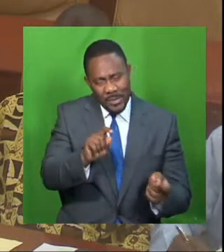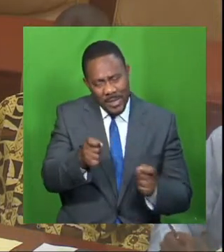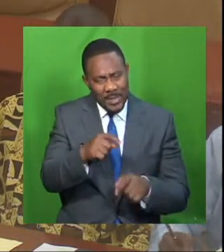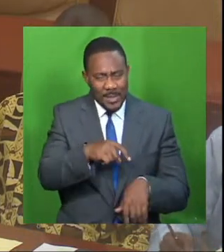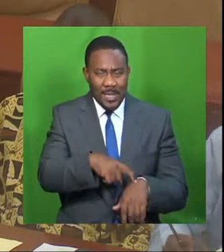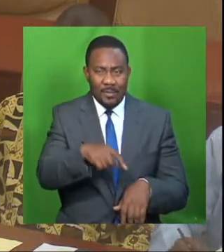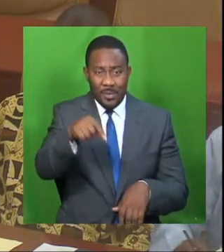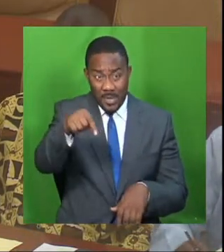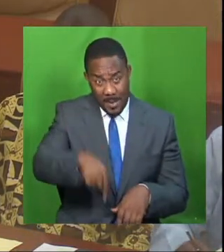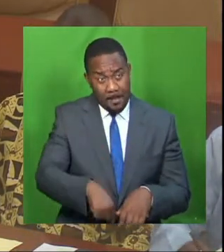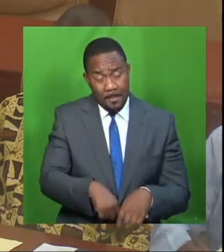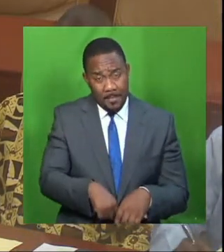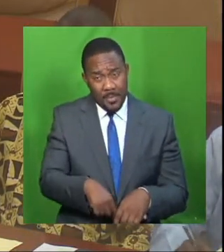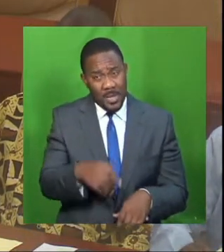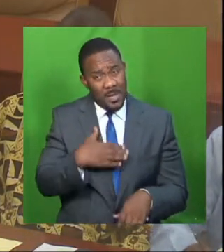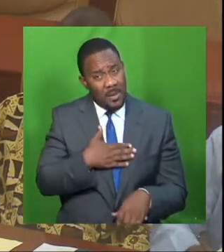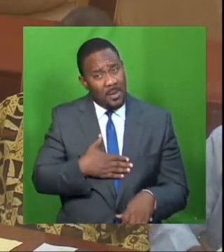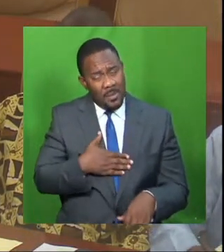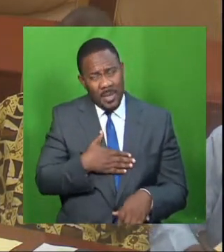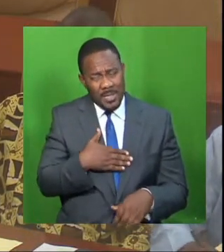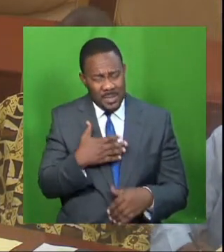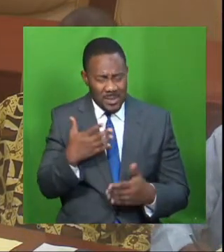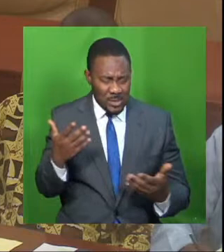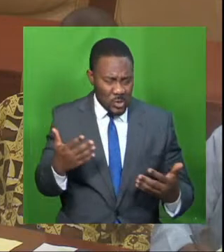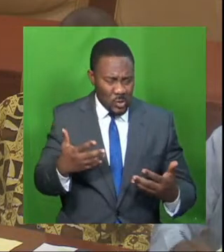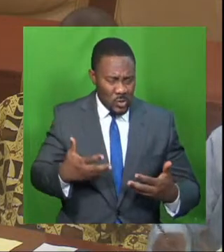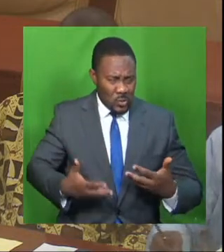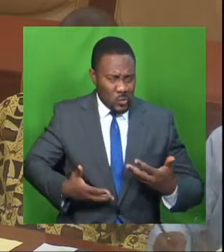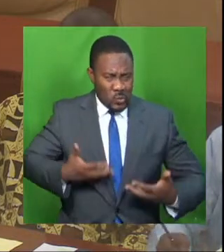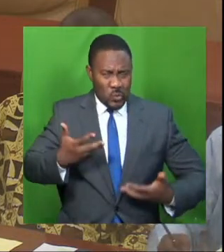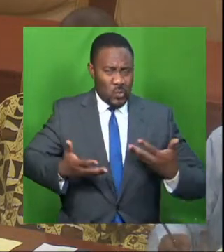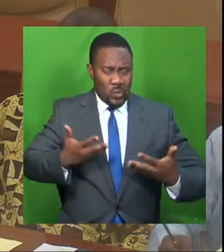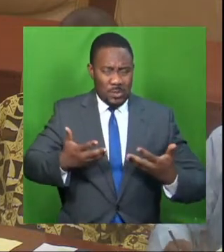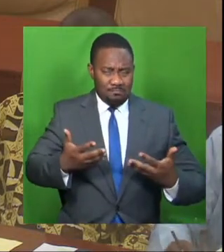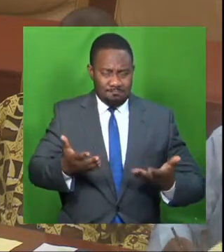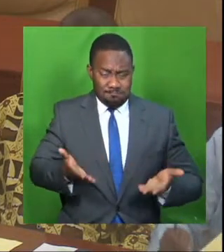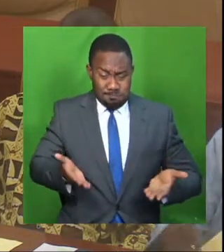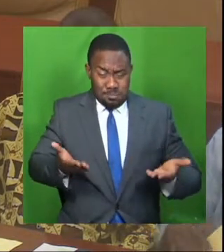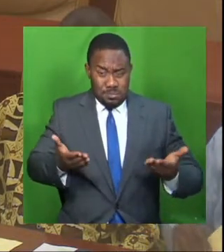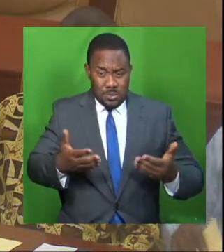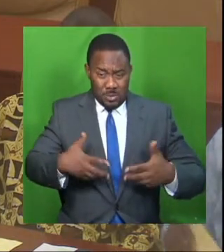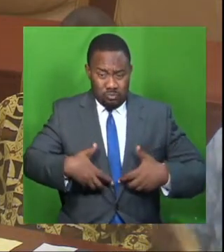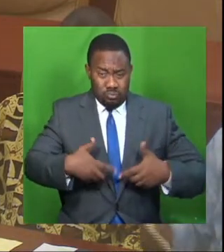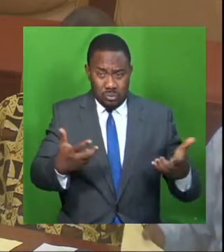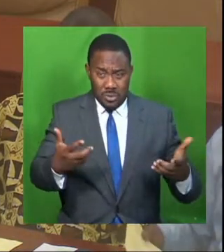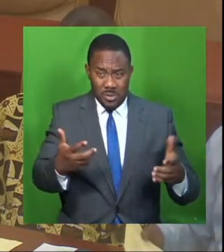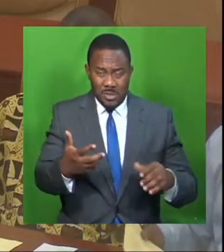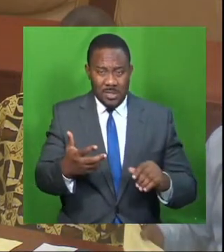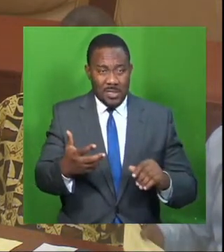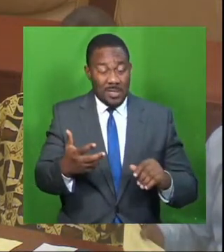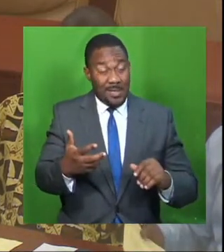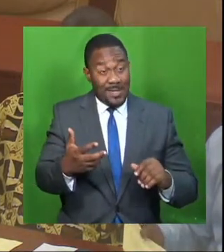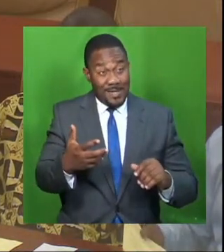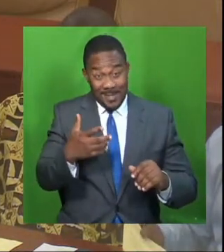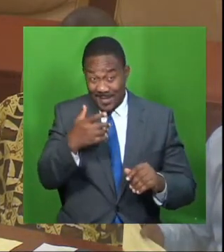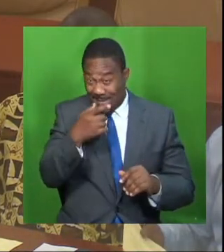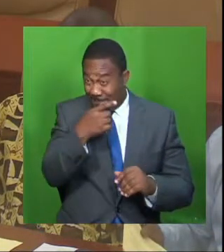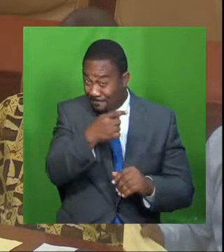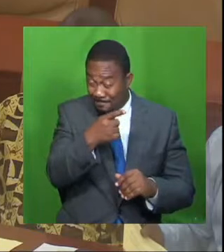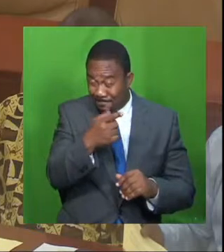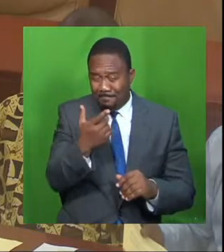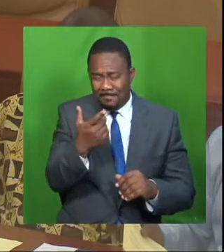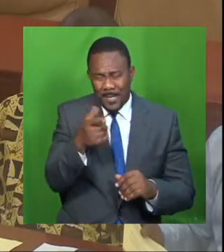no wrongdoing anywhere. And we can't be saying there's no malfeasance anywhere. And we can't be